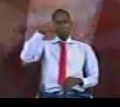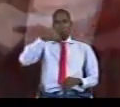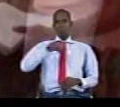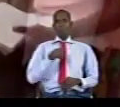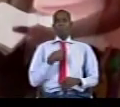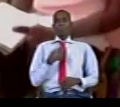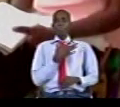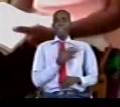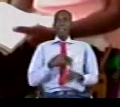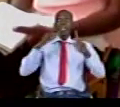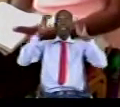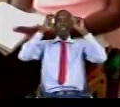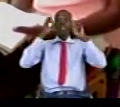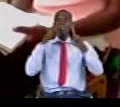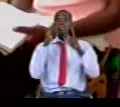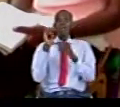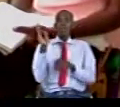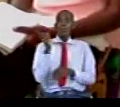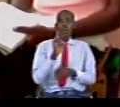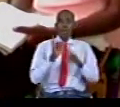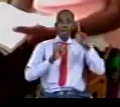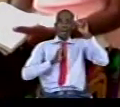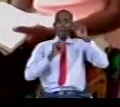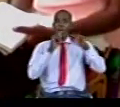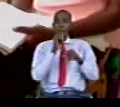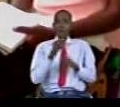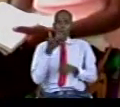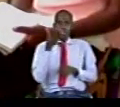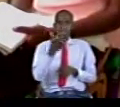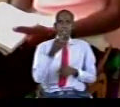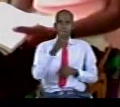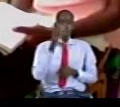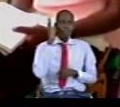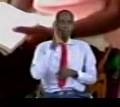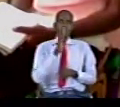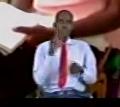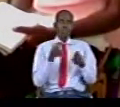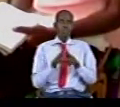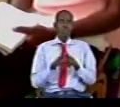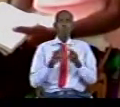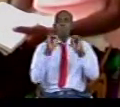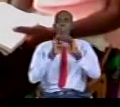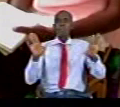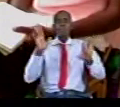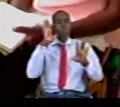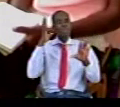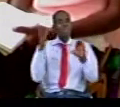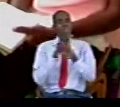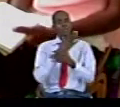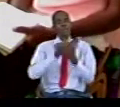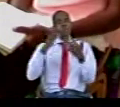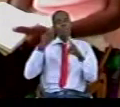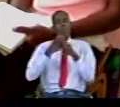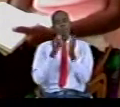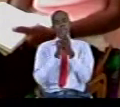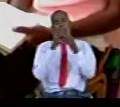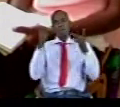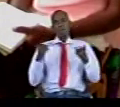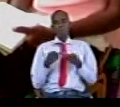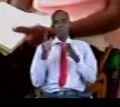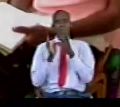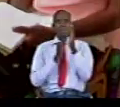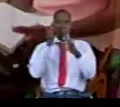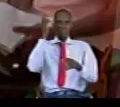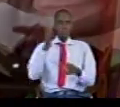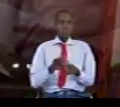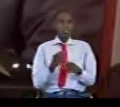am, there you will be also. Nothing will take you away from that place. But you know, it is for